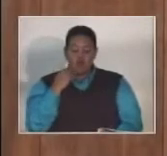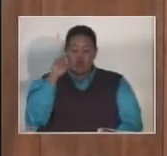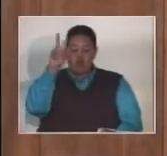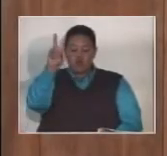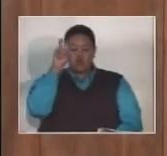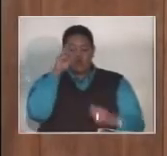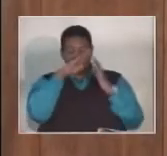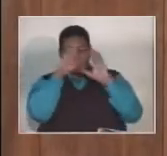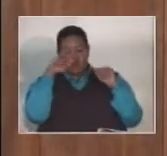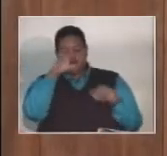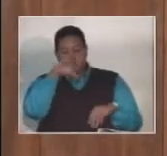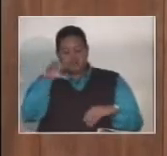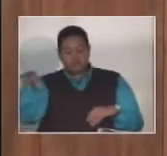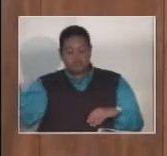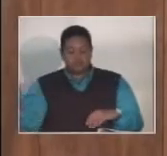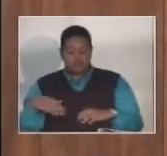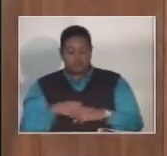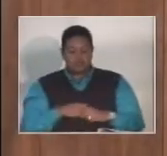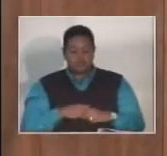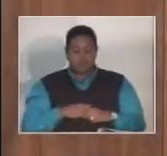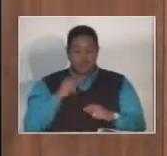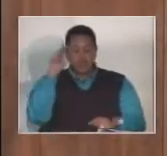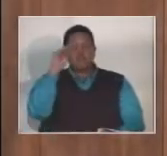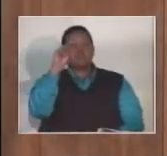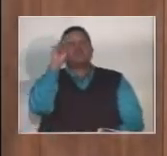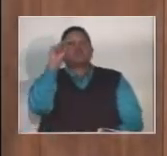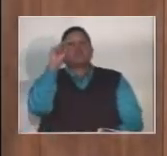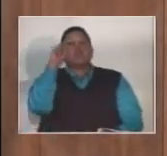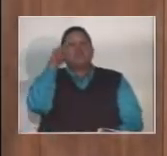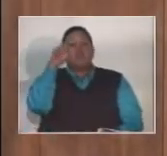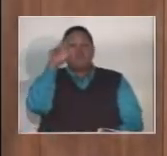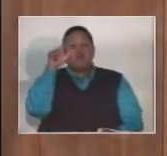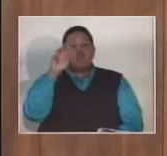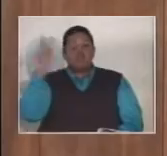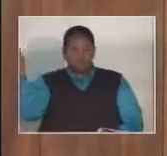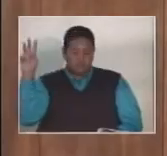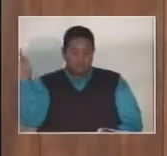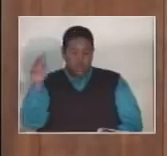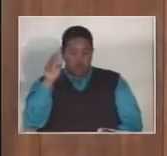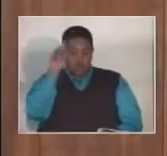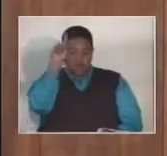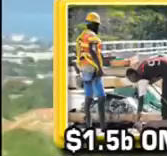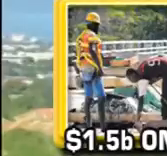200 solutions, and Nonpareil in Westmoreland, 100 solutions.